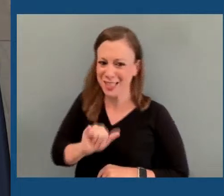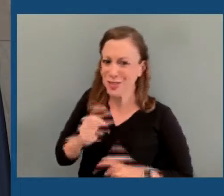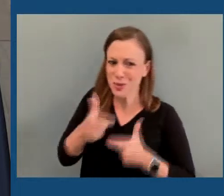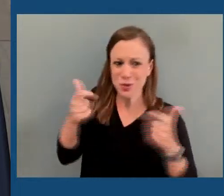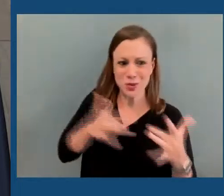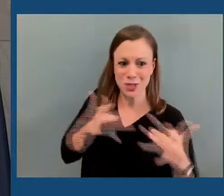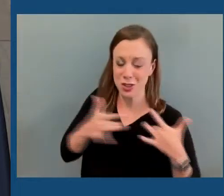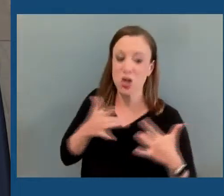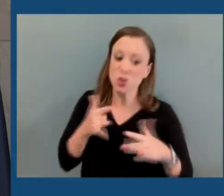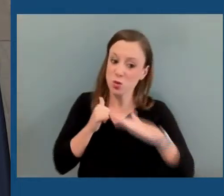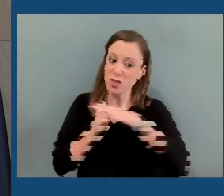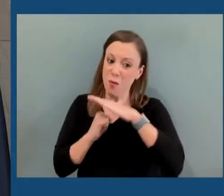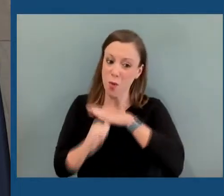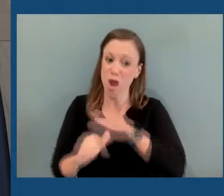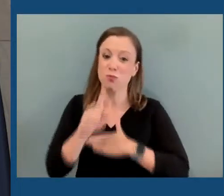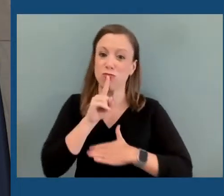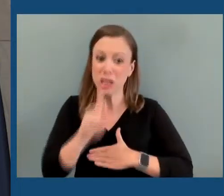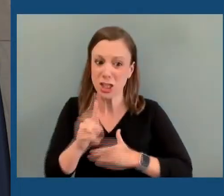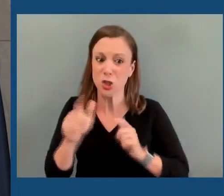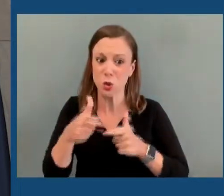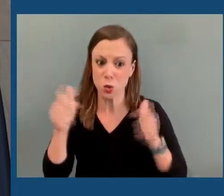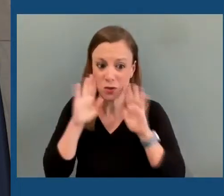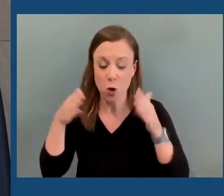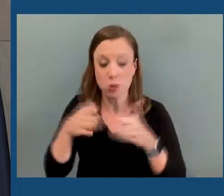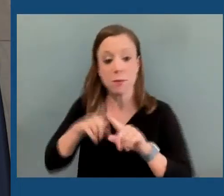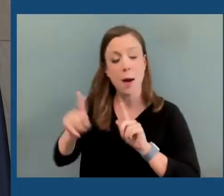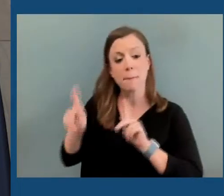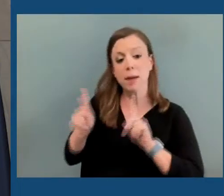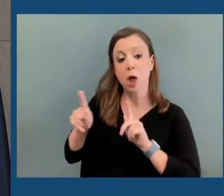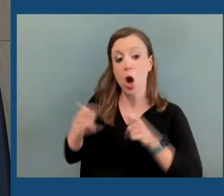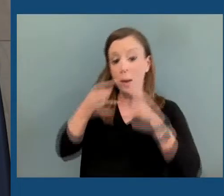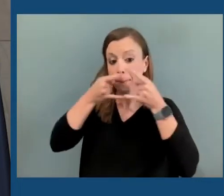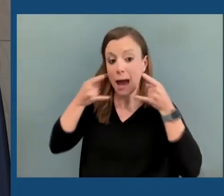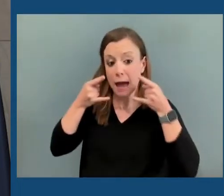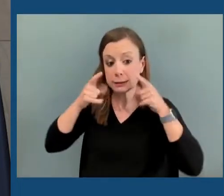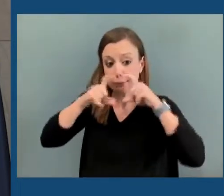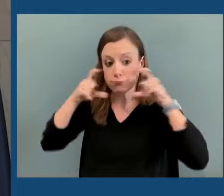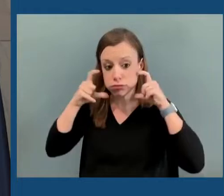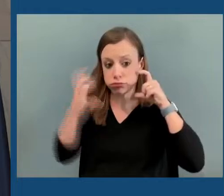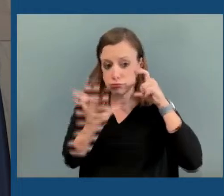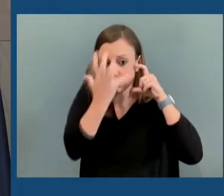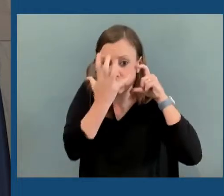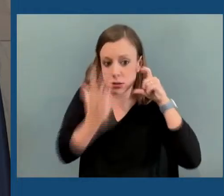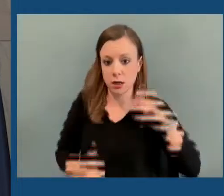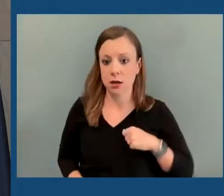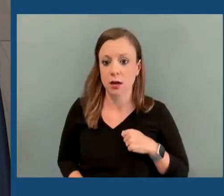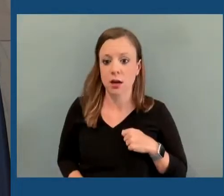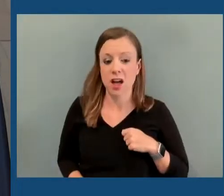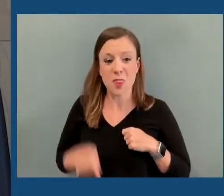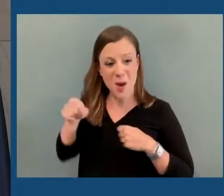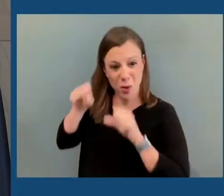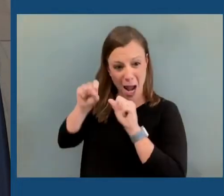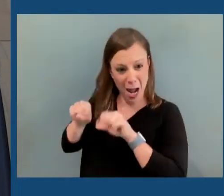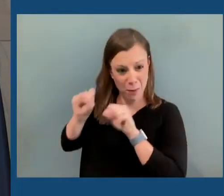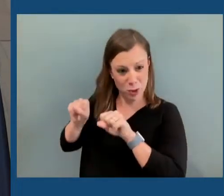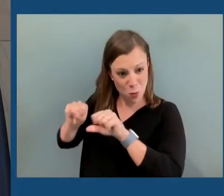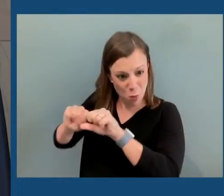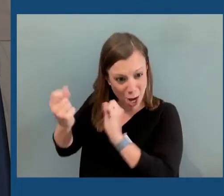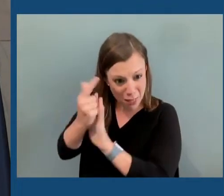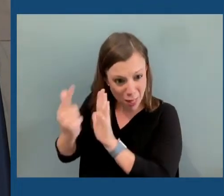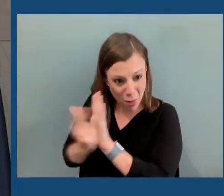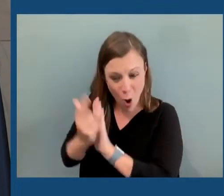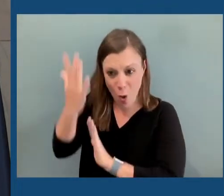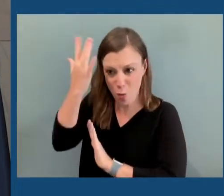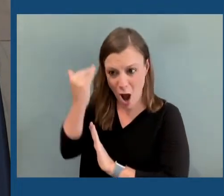but also people who are wearing masks who are able to commit crimes because they're now